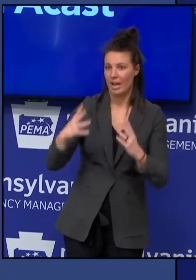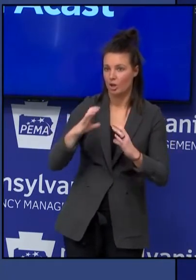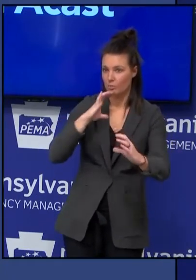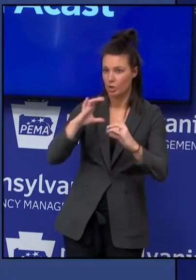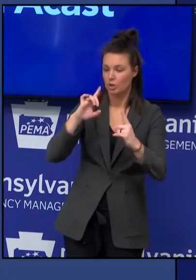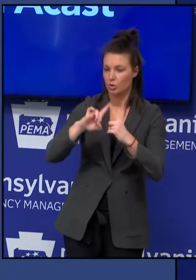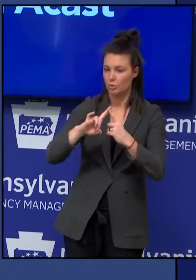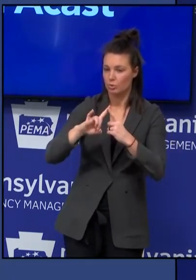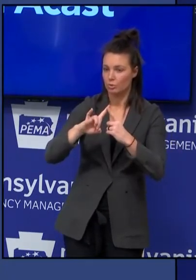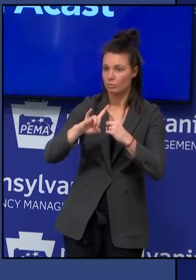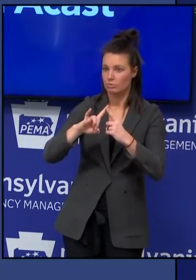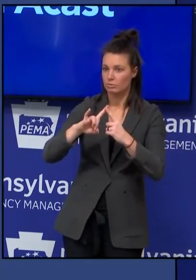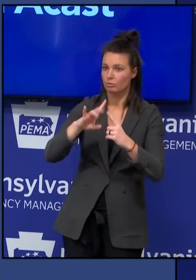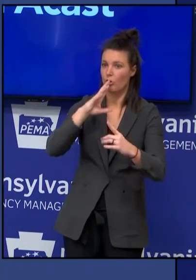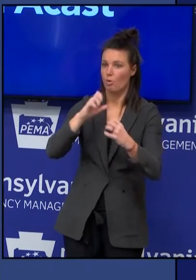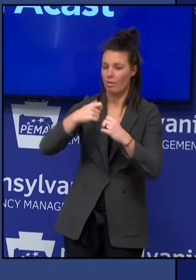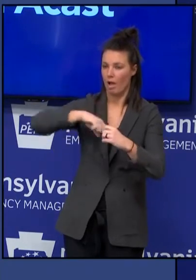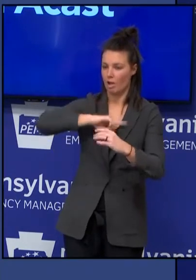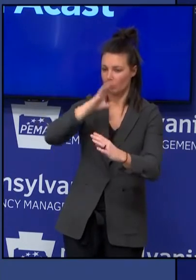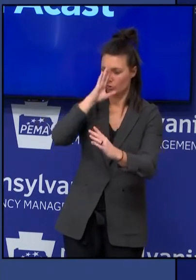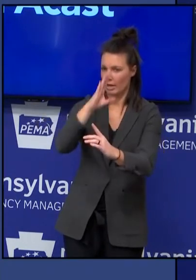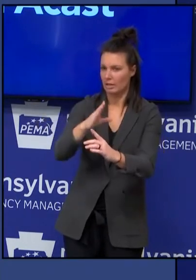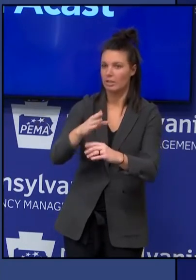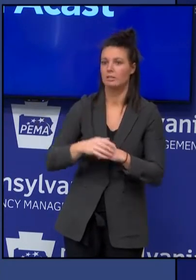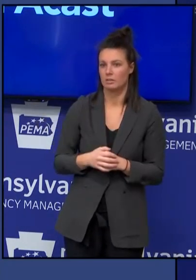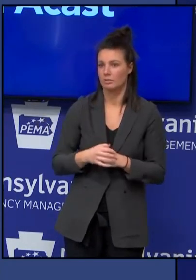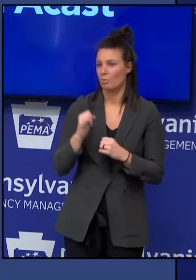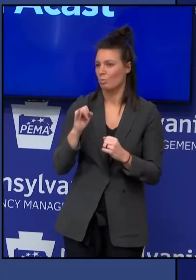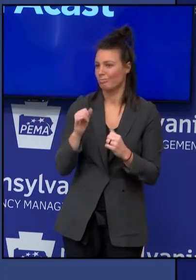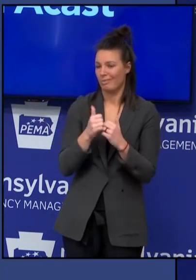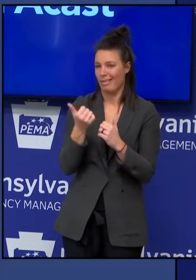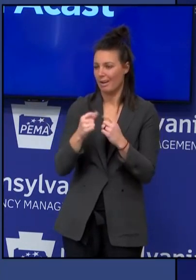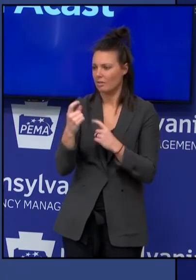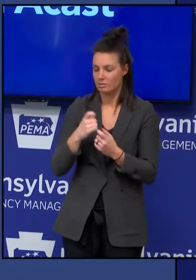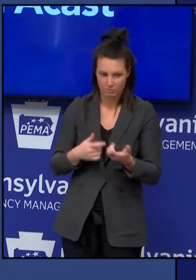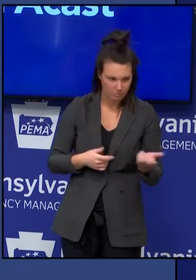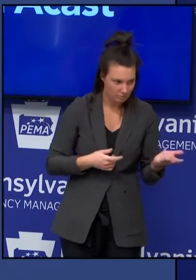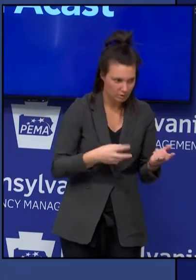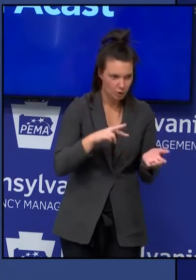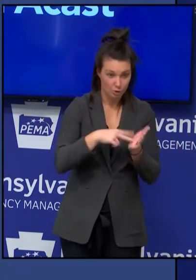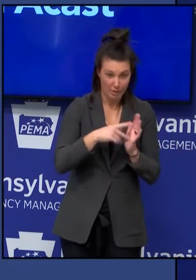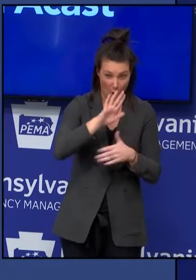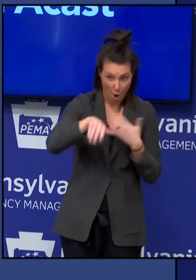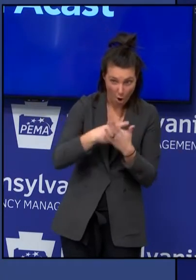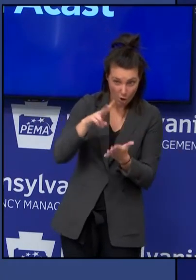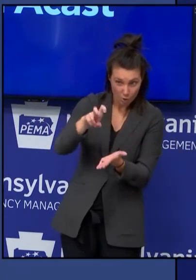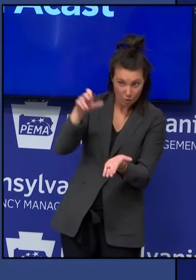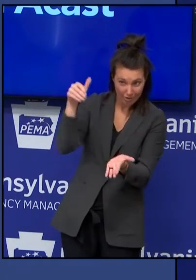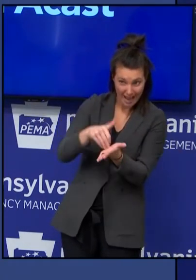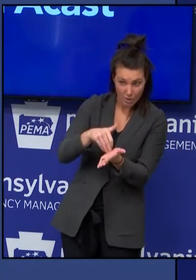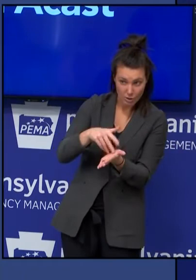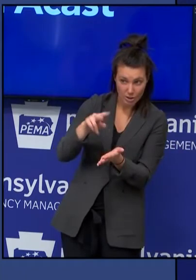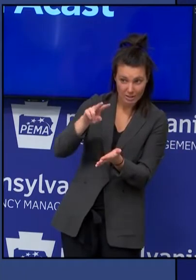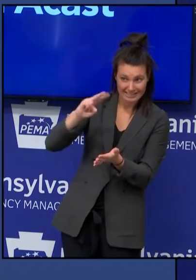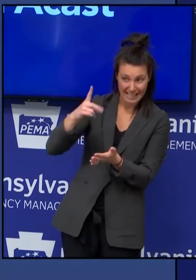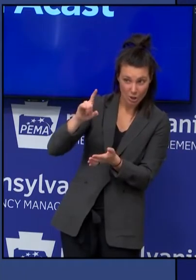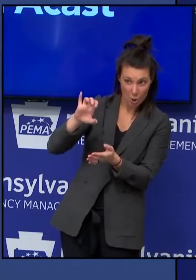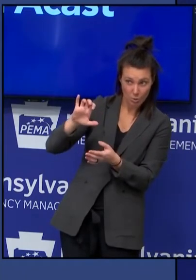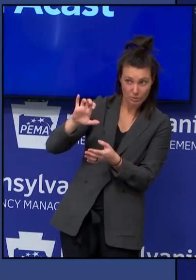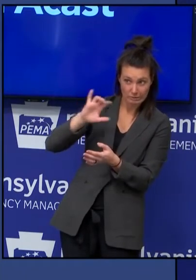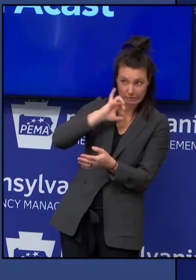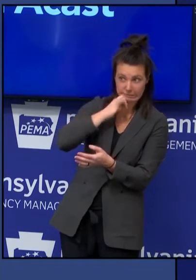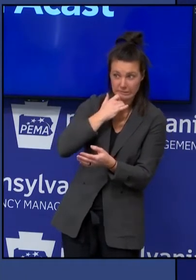to engage with us directly with any questions they may have. So you're saying that all 200,000 second doses were given out as first